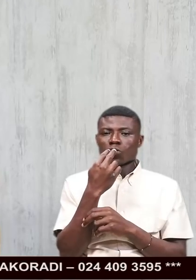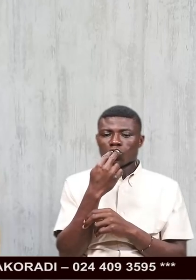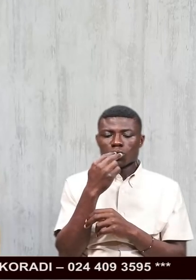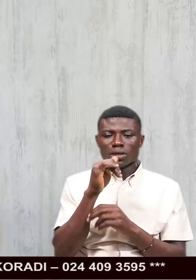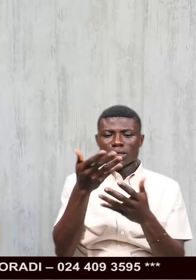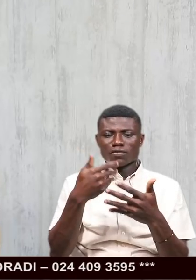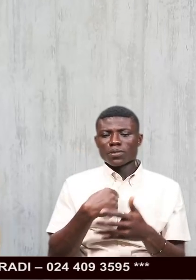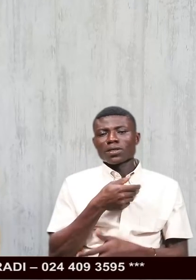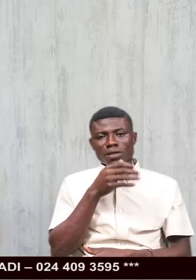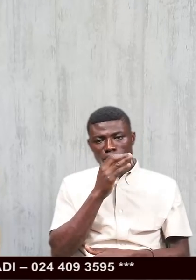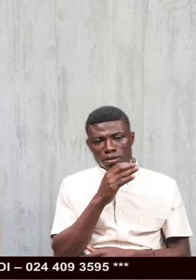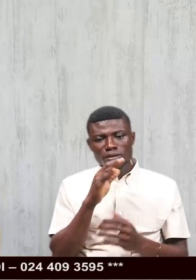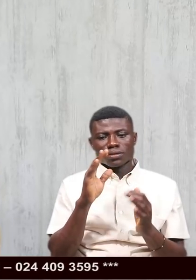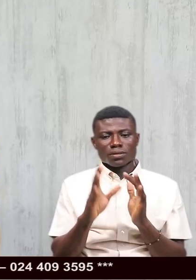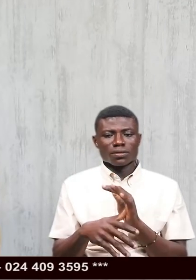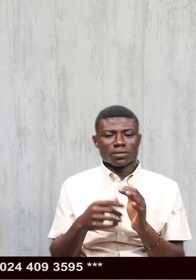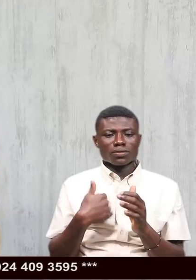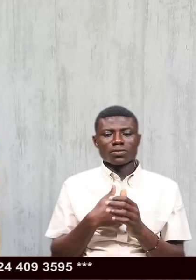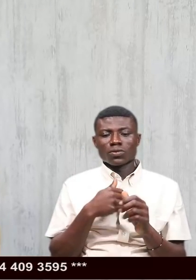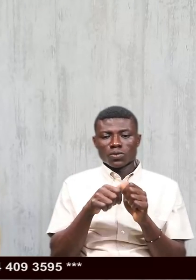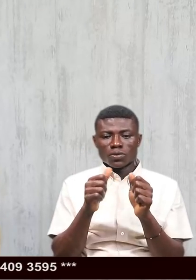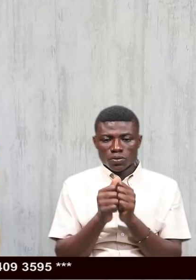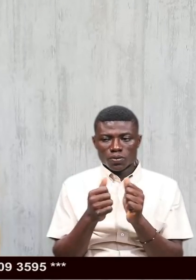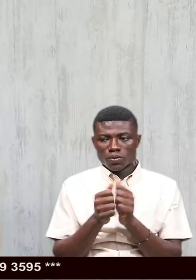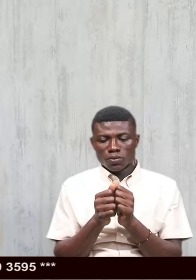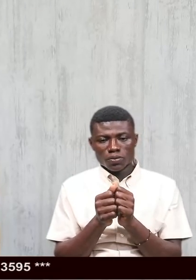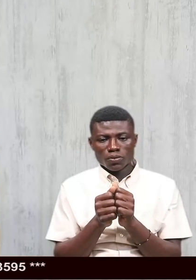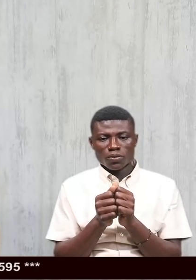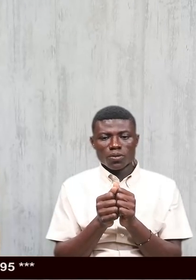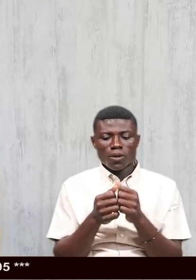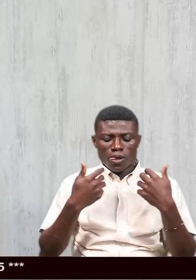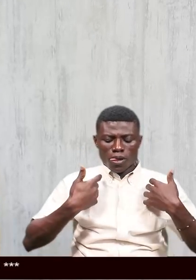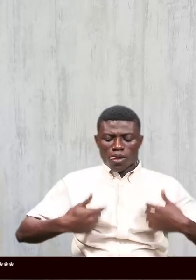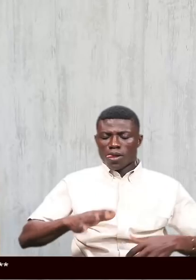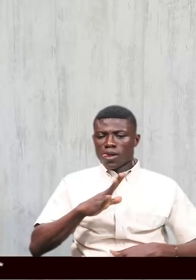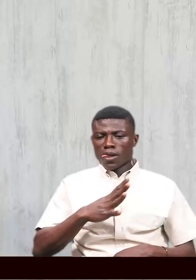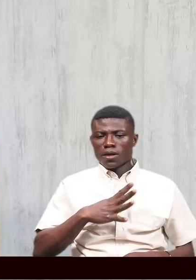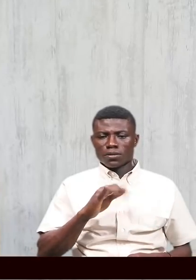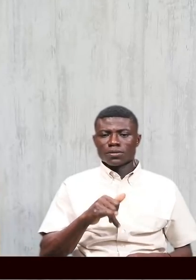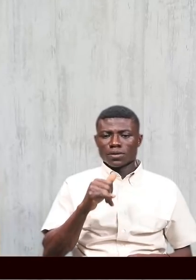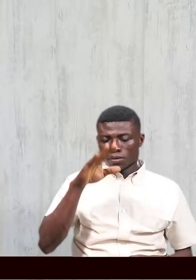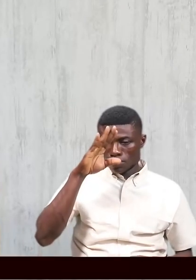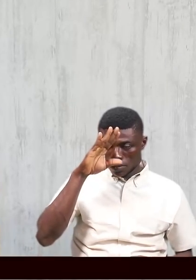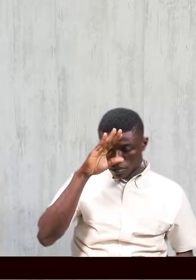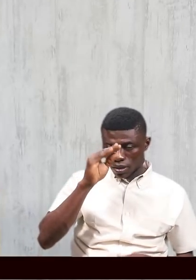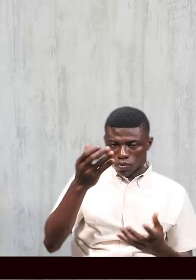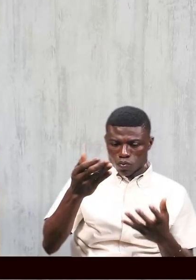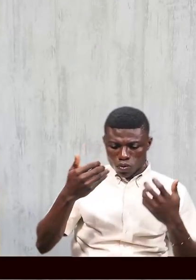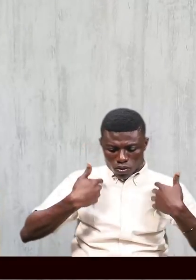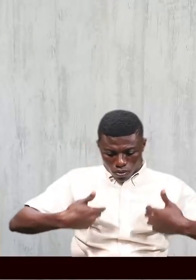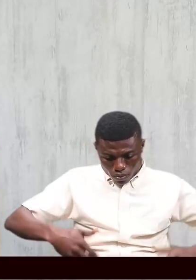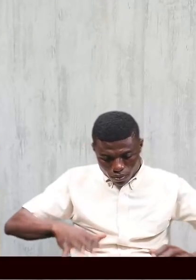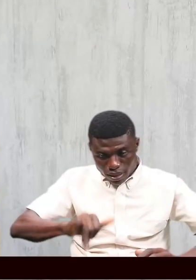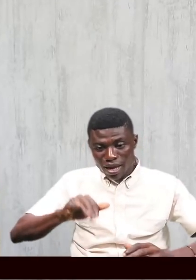snack me na ya basset so the desk classic and so swash matade we bi na aka brand e pe no ada se